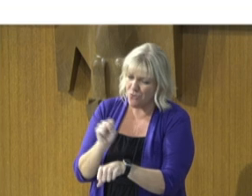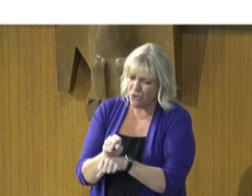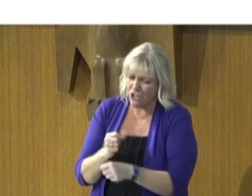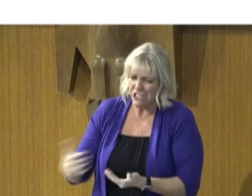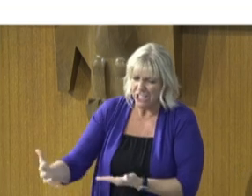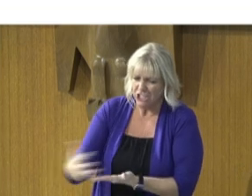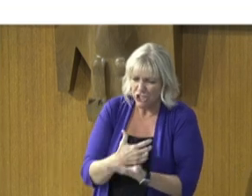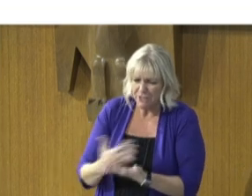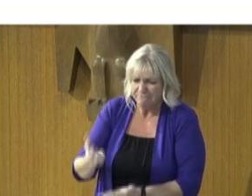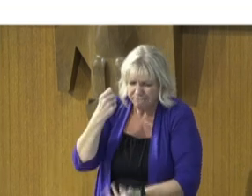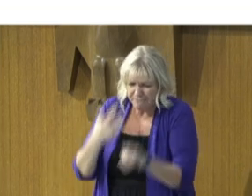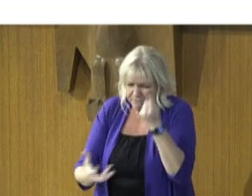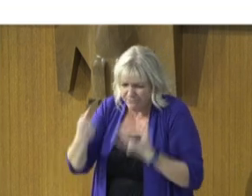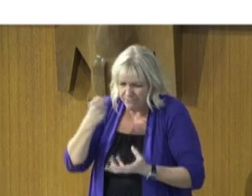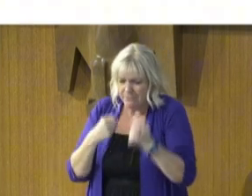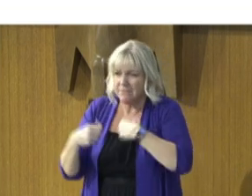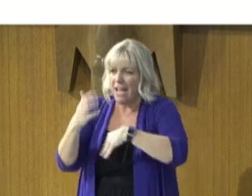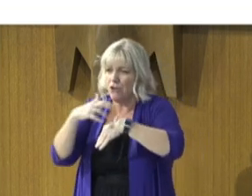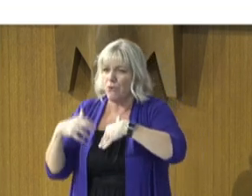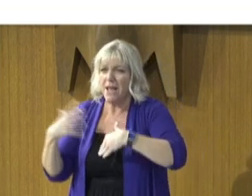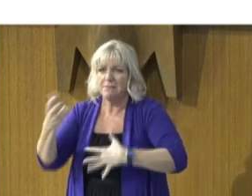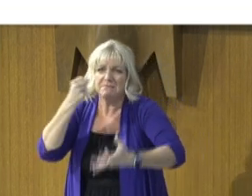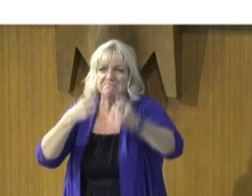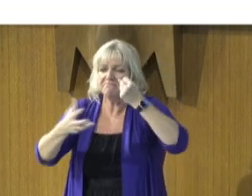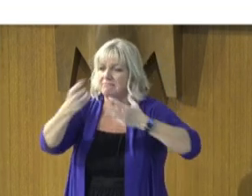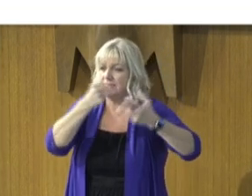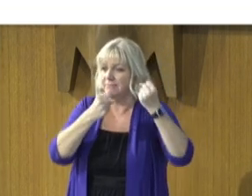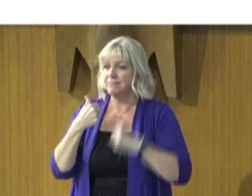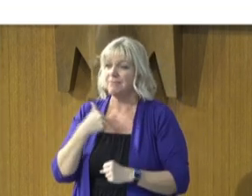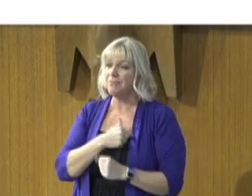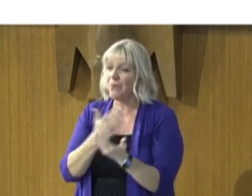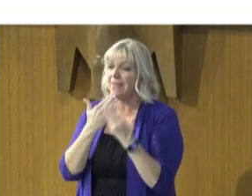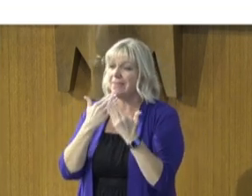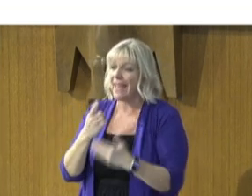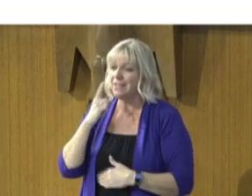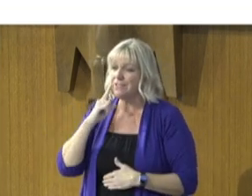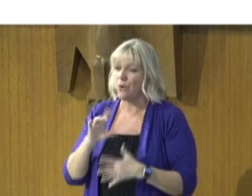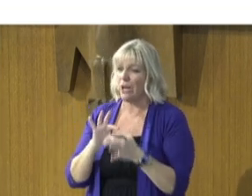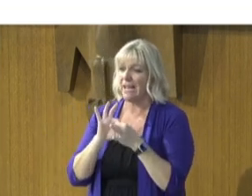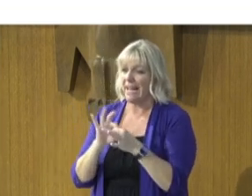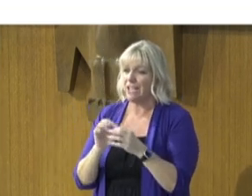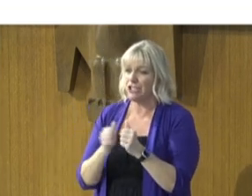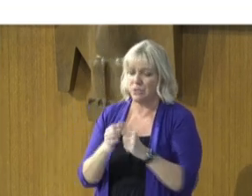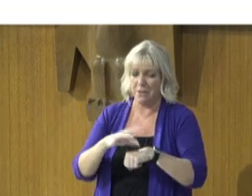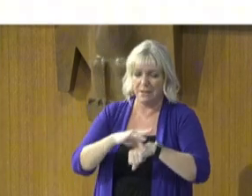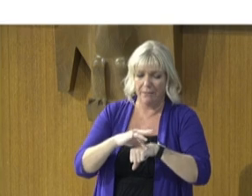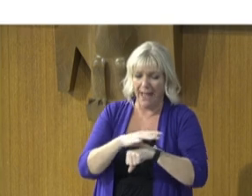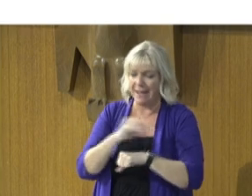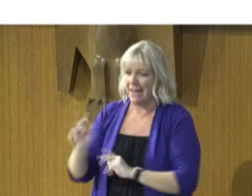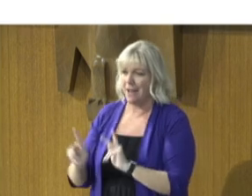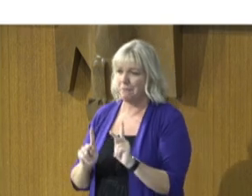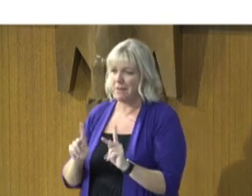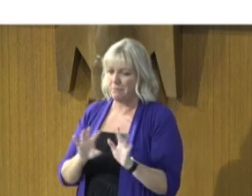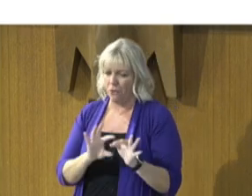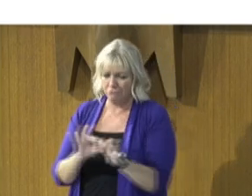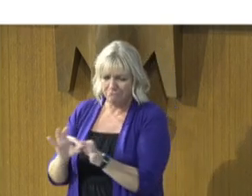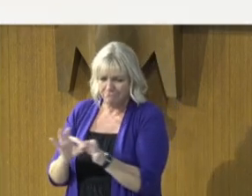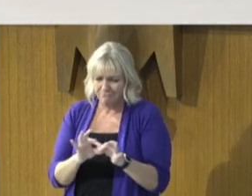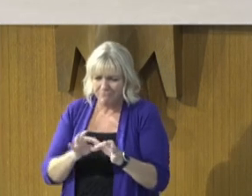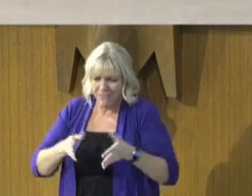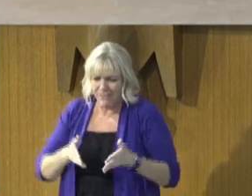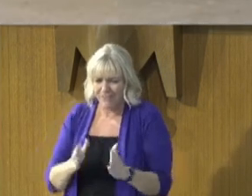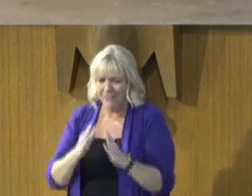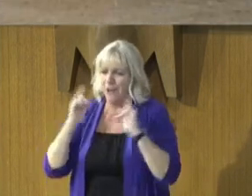from the ground and plucked the grapes from the vines. We give thanks for the connection between the planet and the people that allows such a